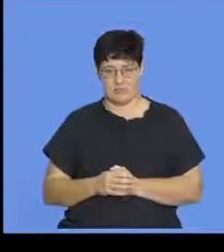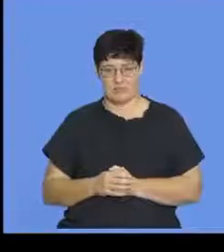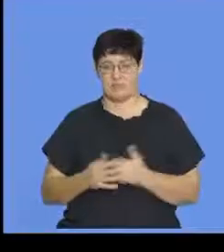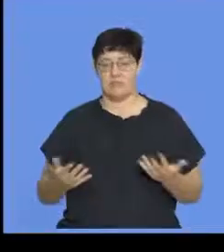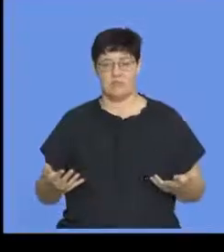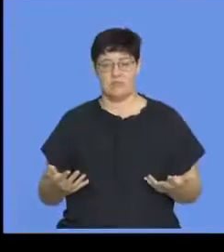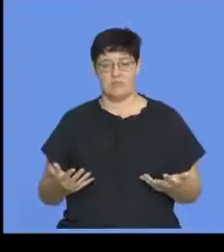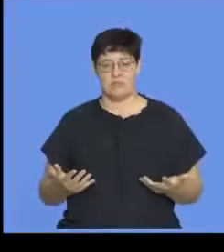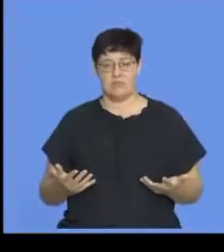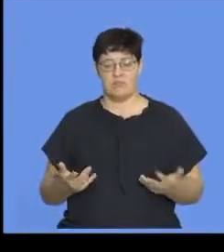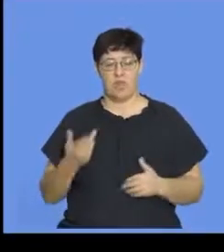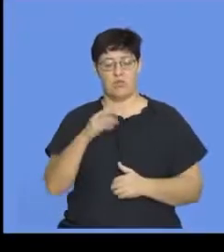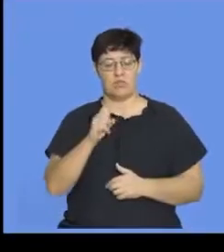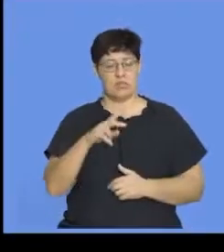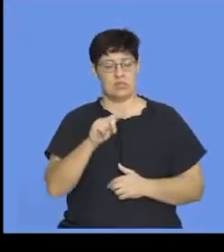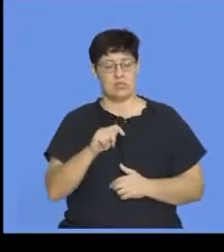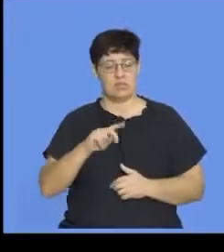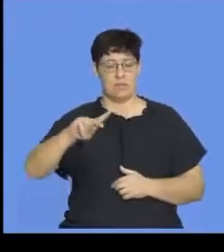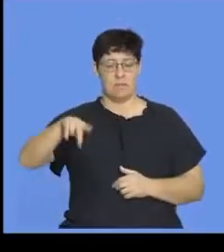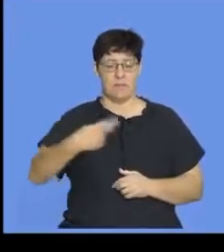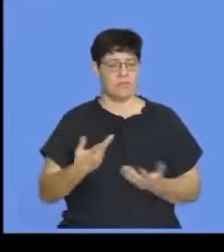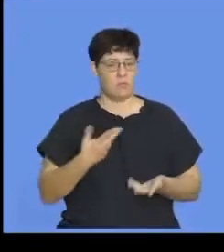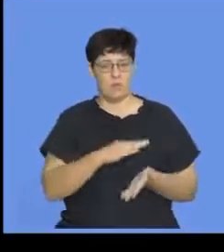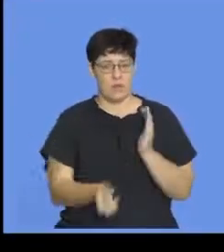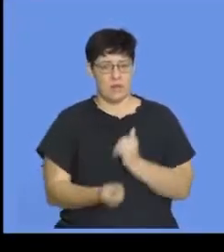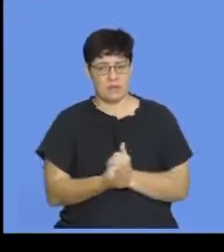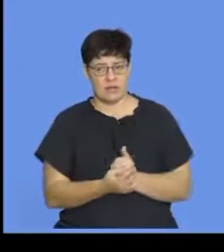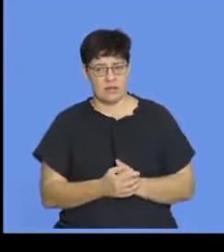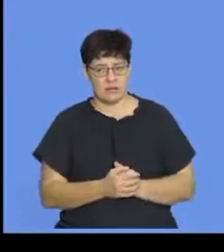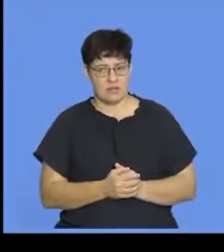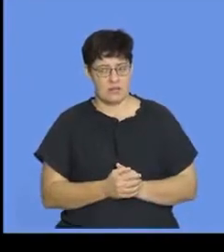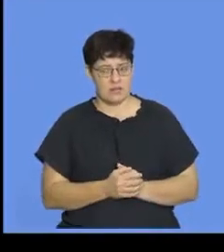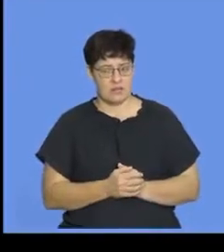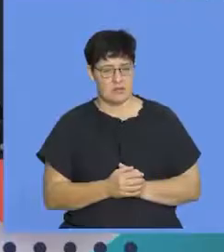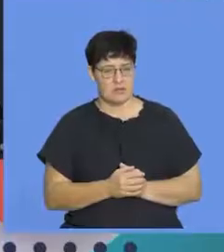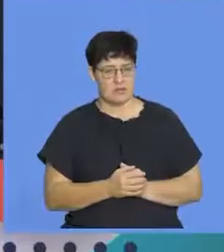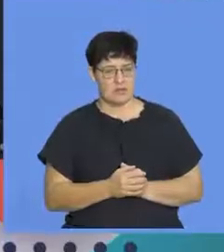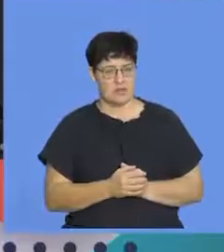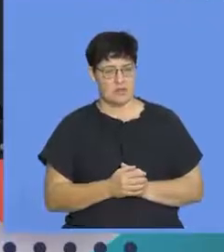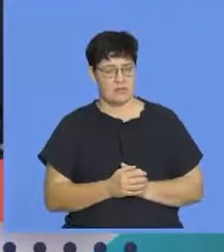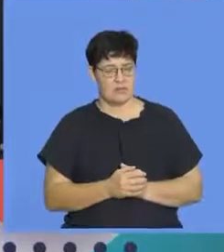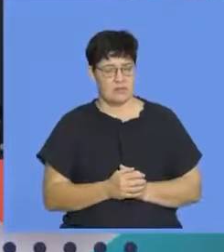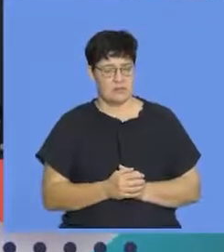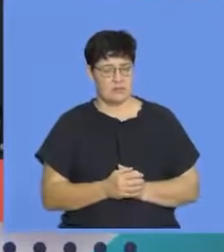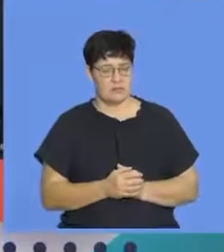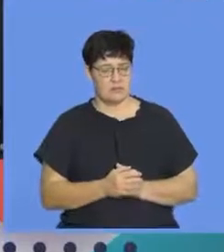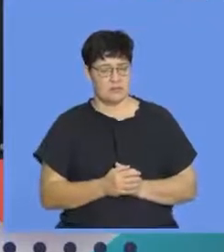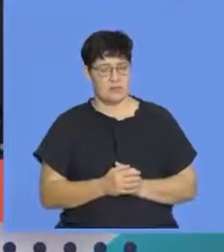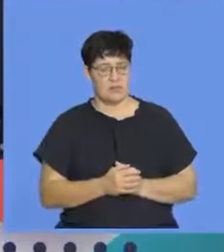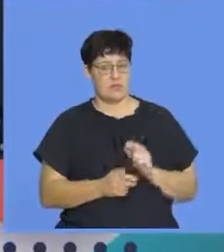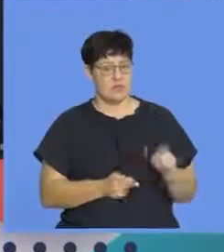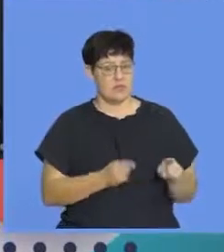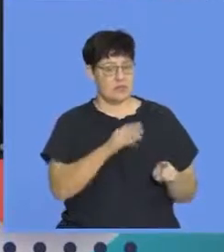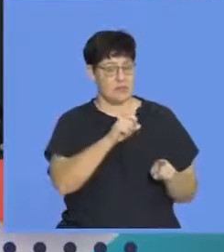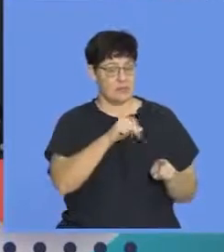the creditors' payments? Now think about this. If my debtors